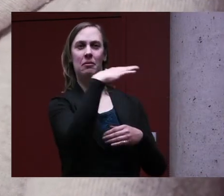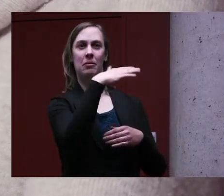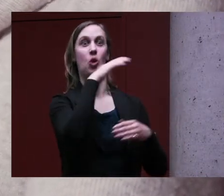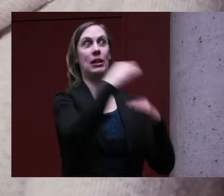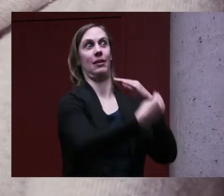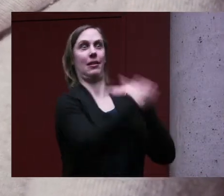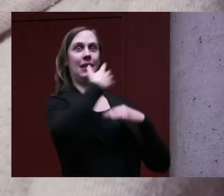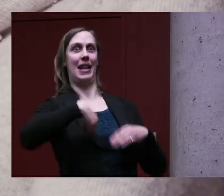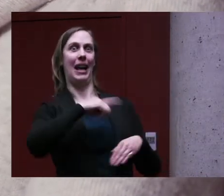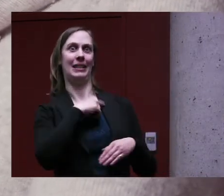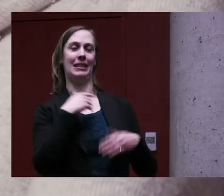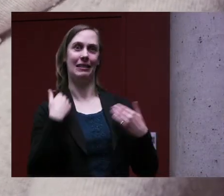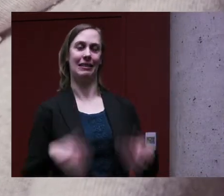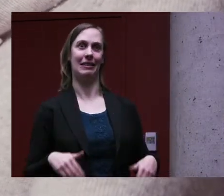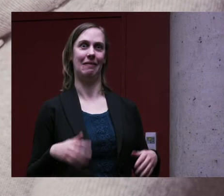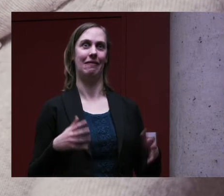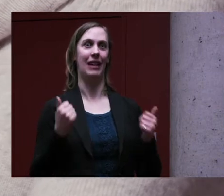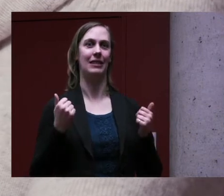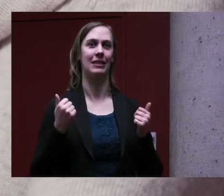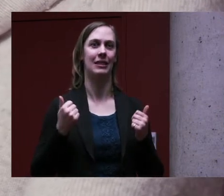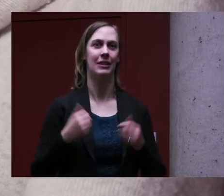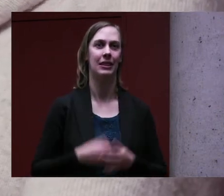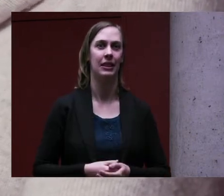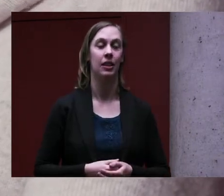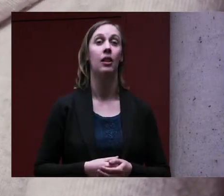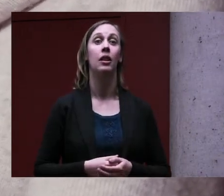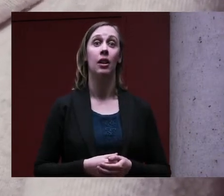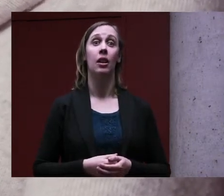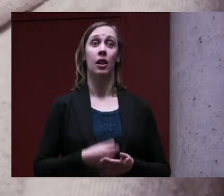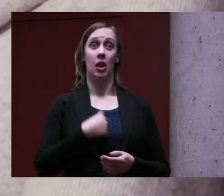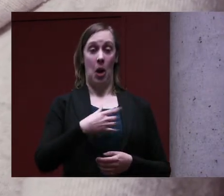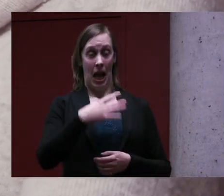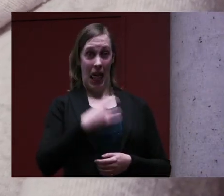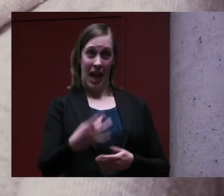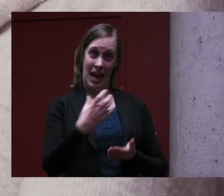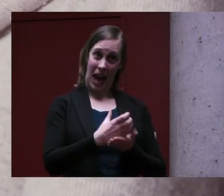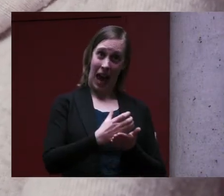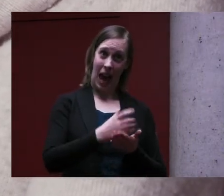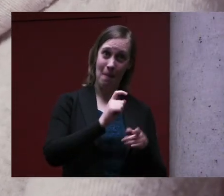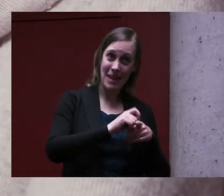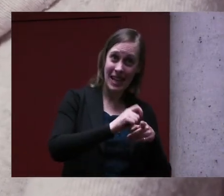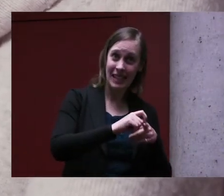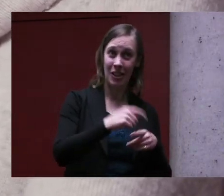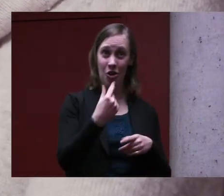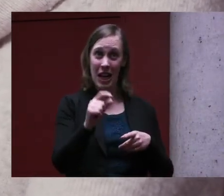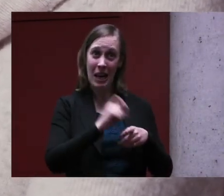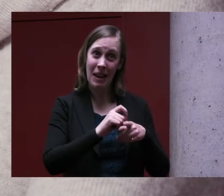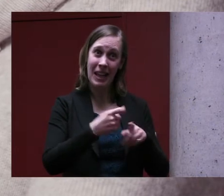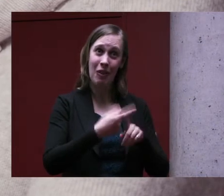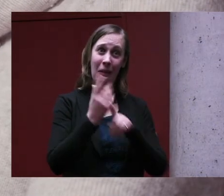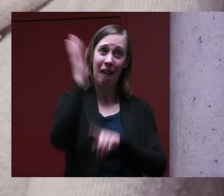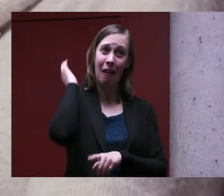immediately or very shortly after. Do I like canned beans? Green beans from World